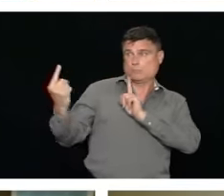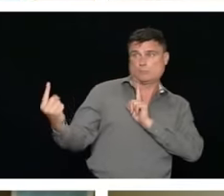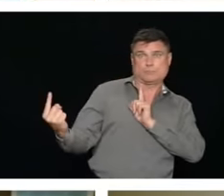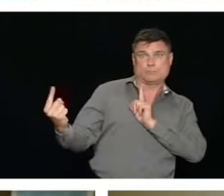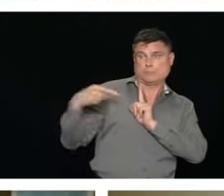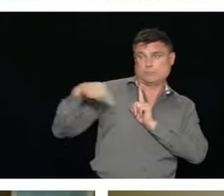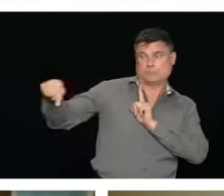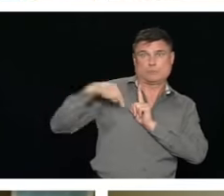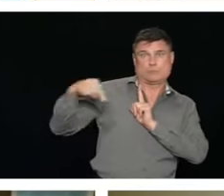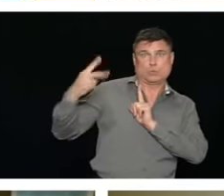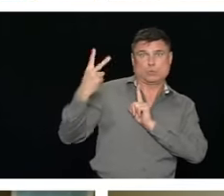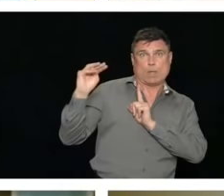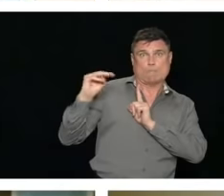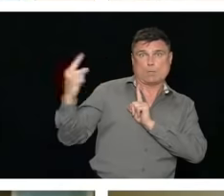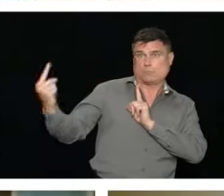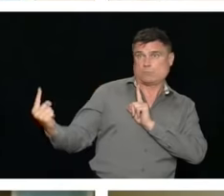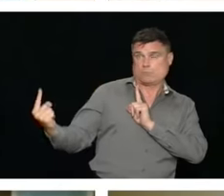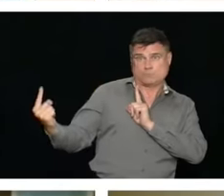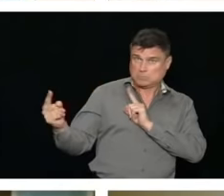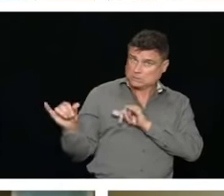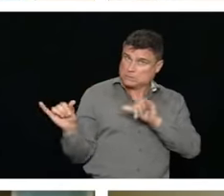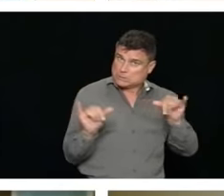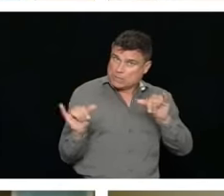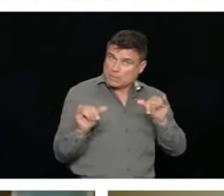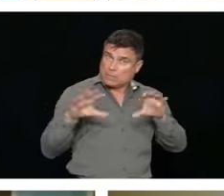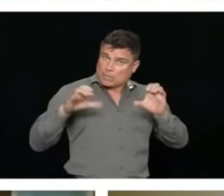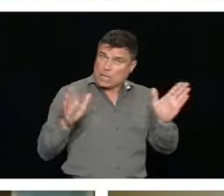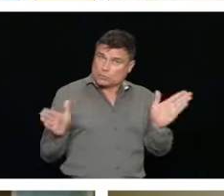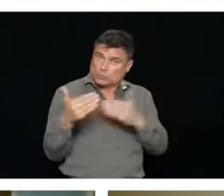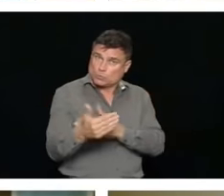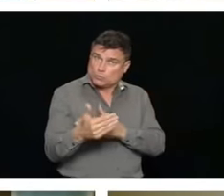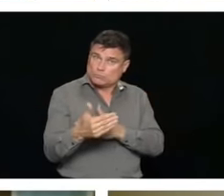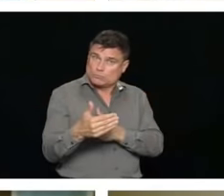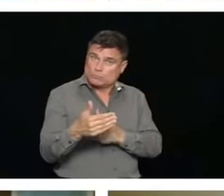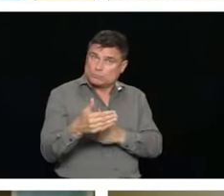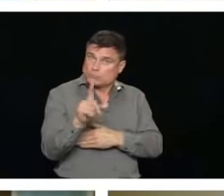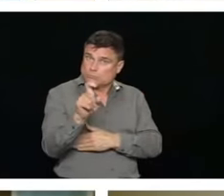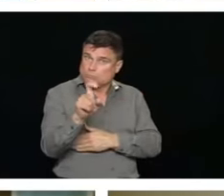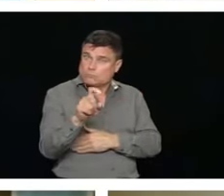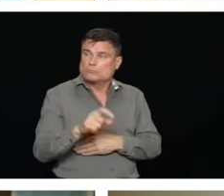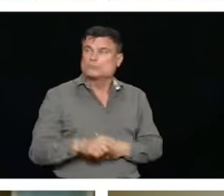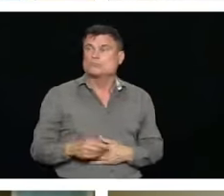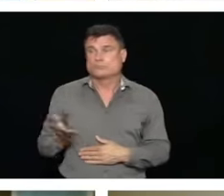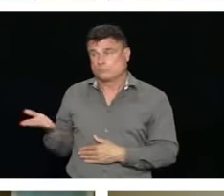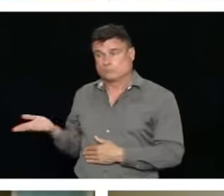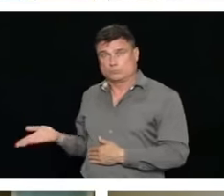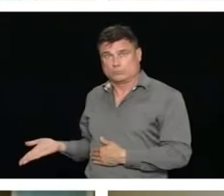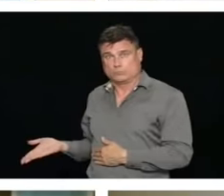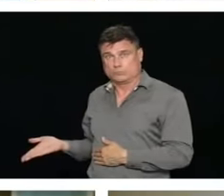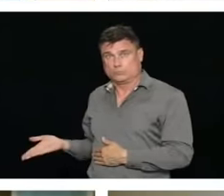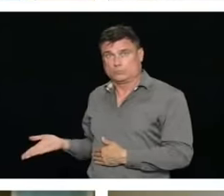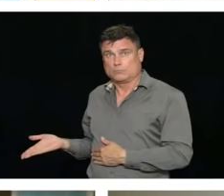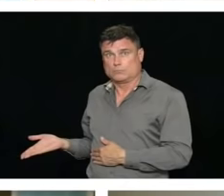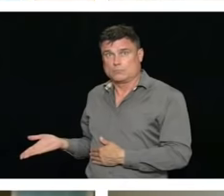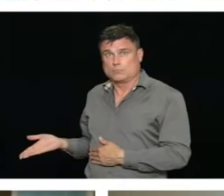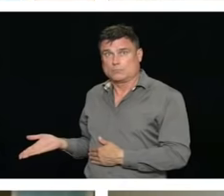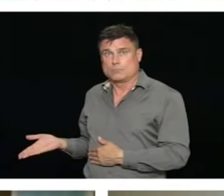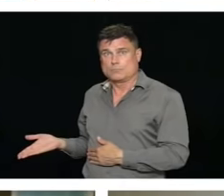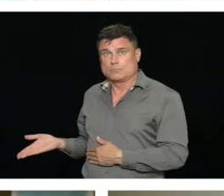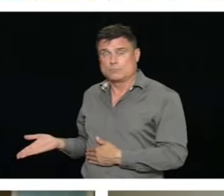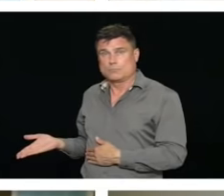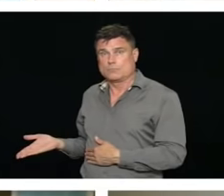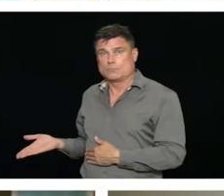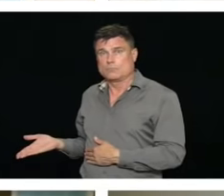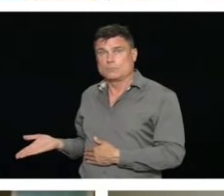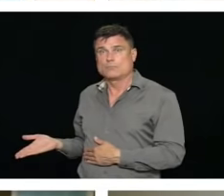the 2-meter physical distancing is based on the fact that when someone coughs, the droplets spread. So